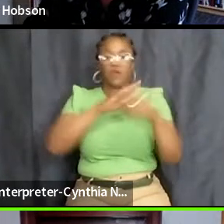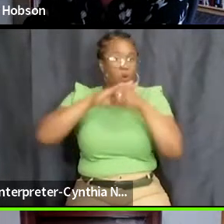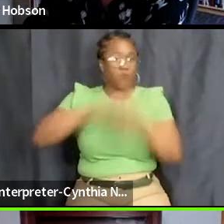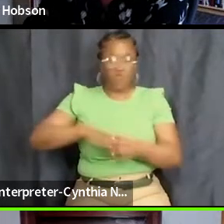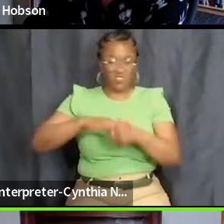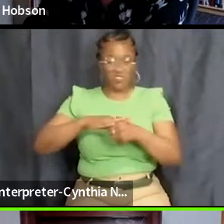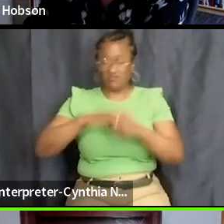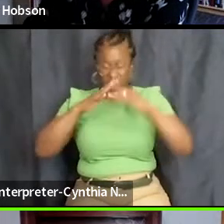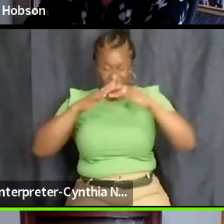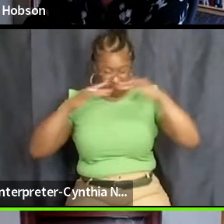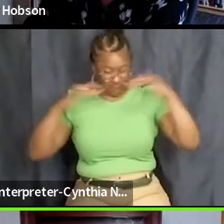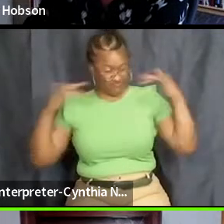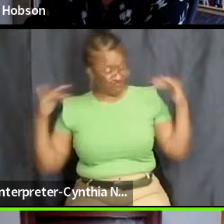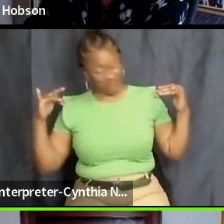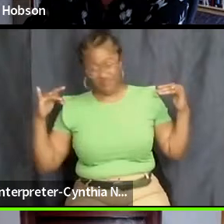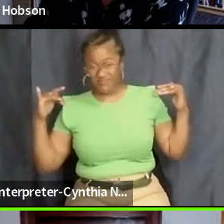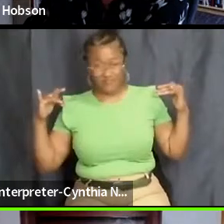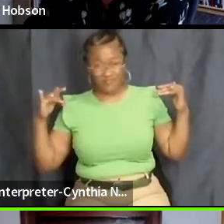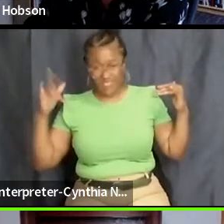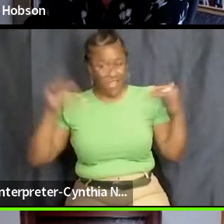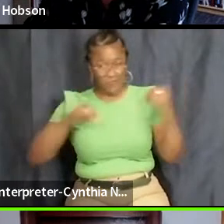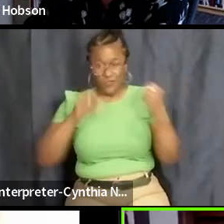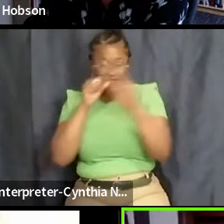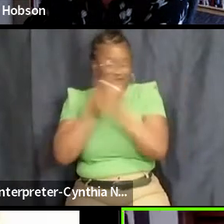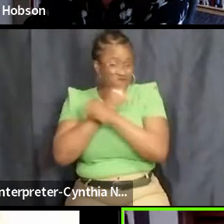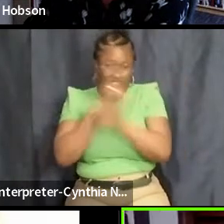a multi-front fight.